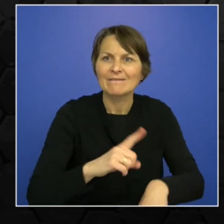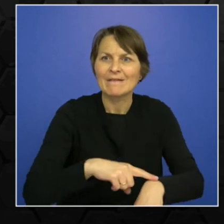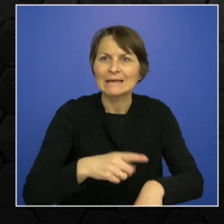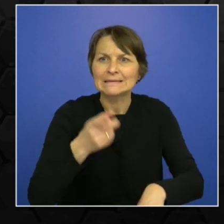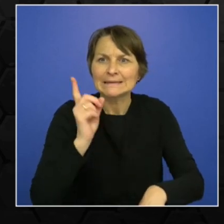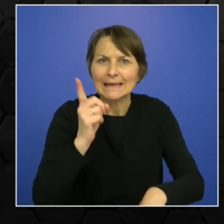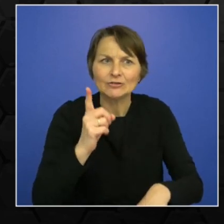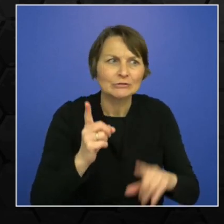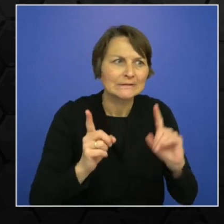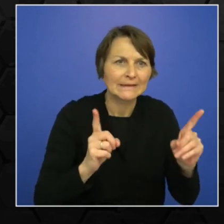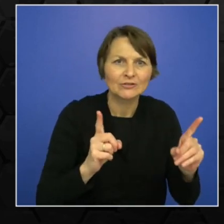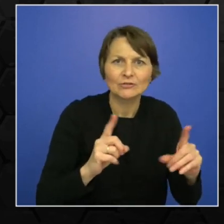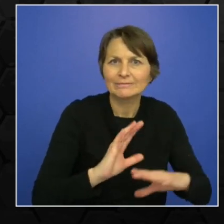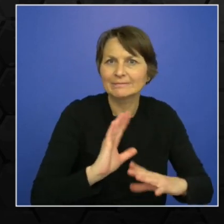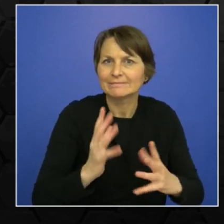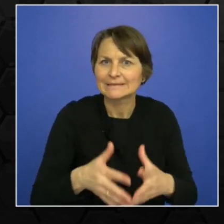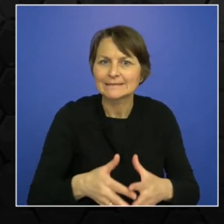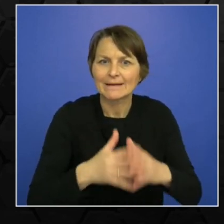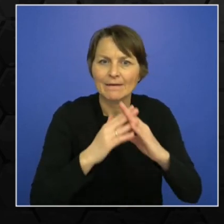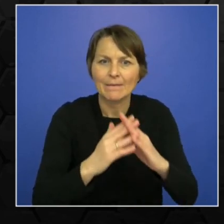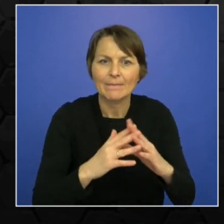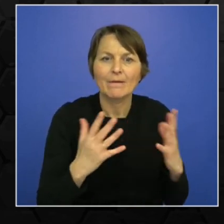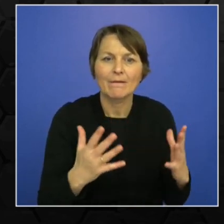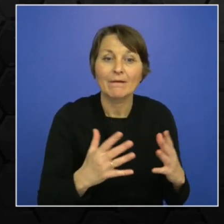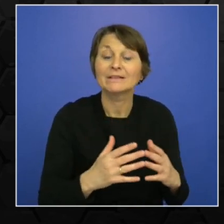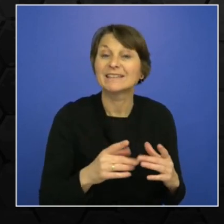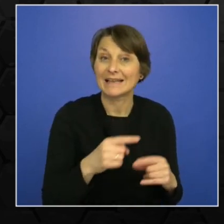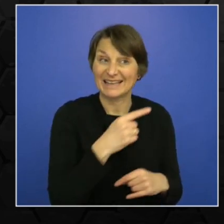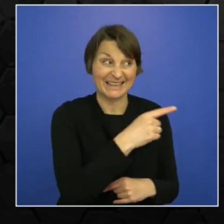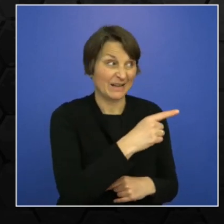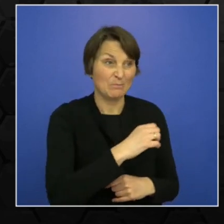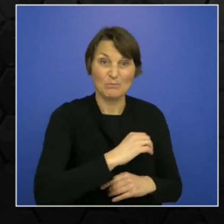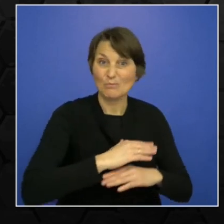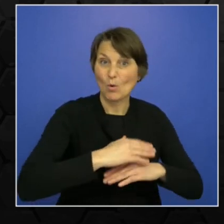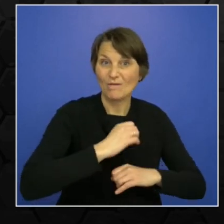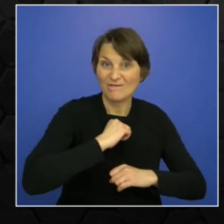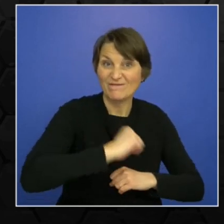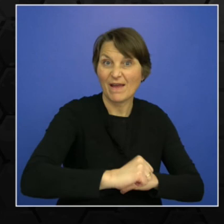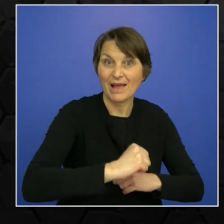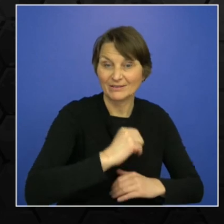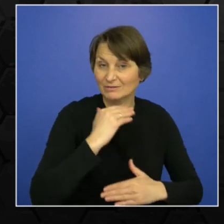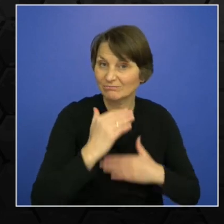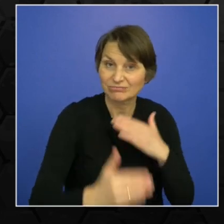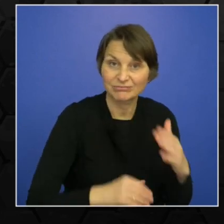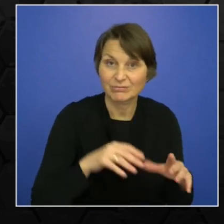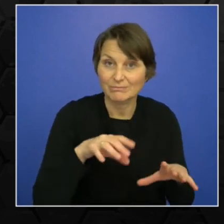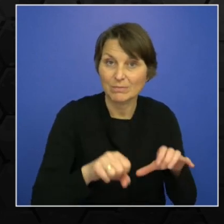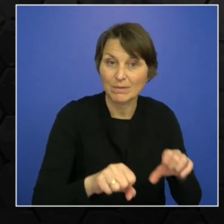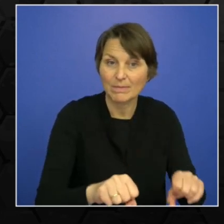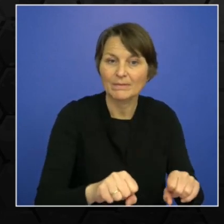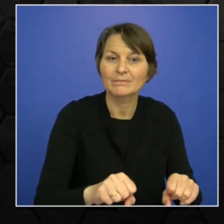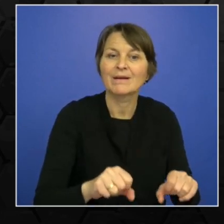able to do the computation much faster and with low latency, which makes them optimum for